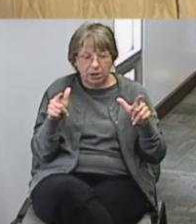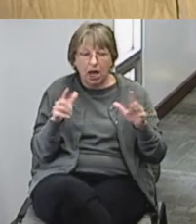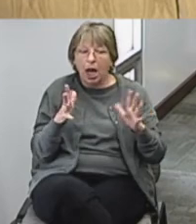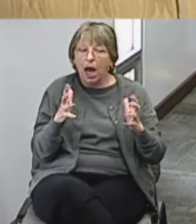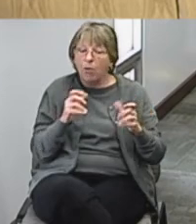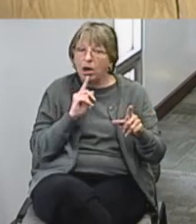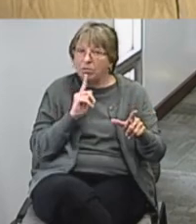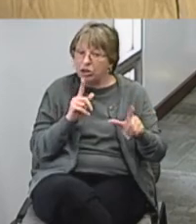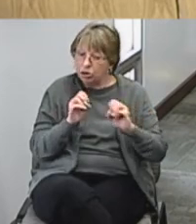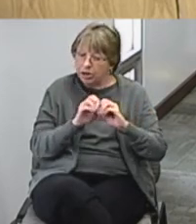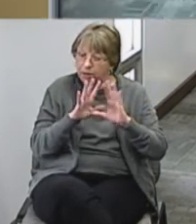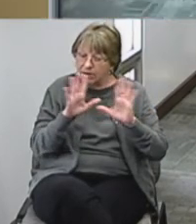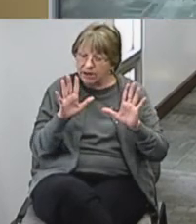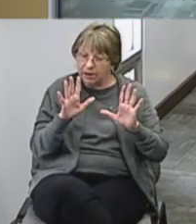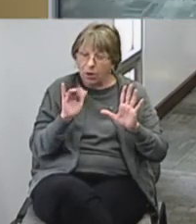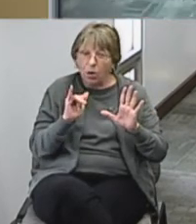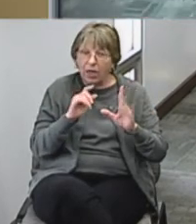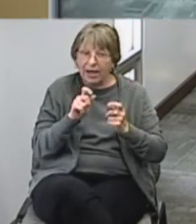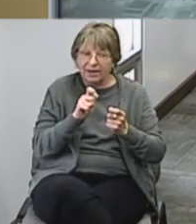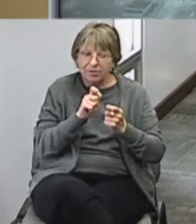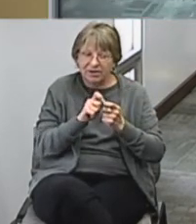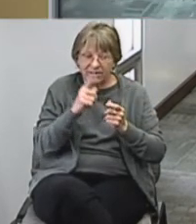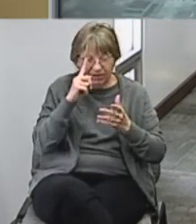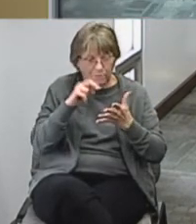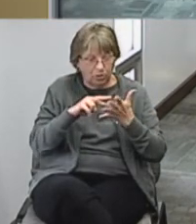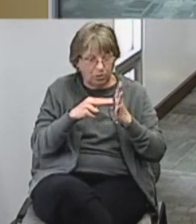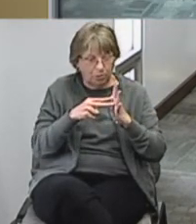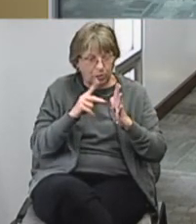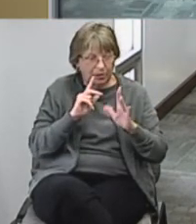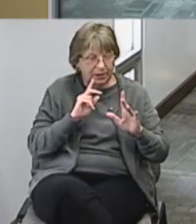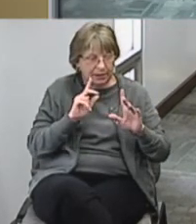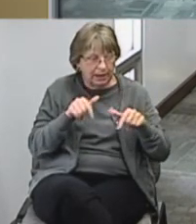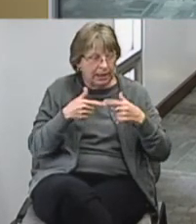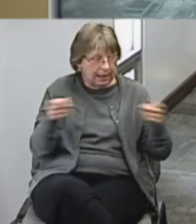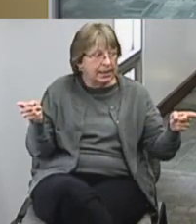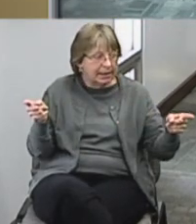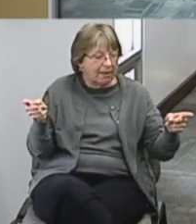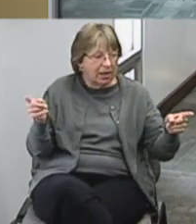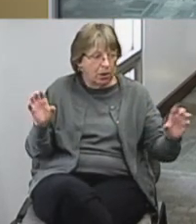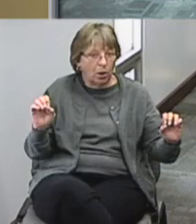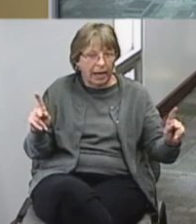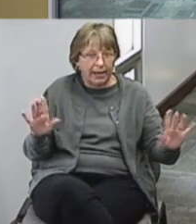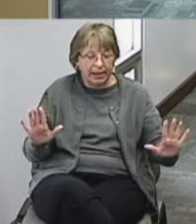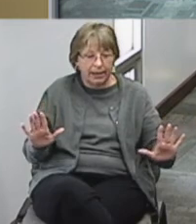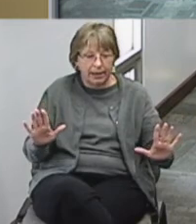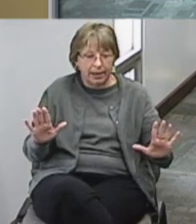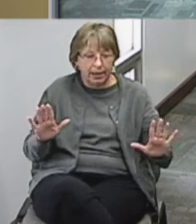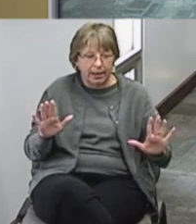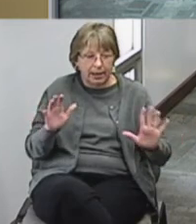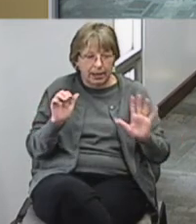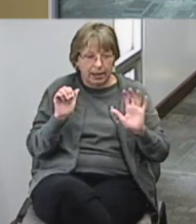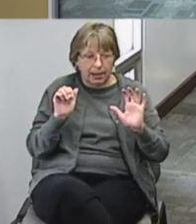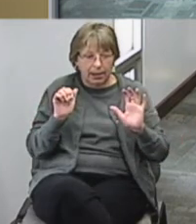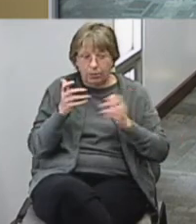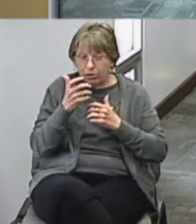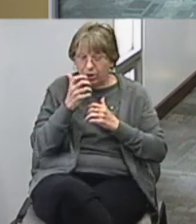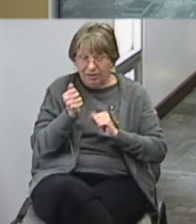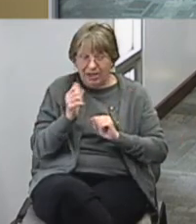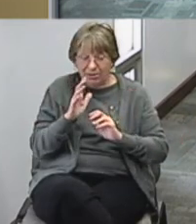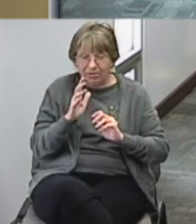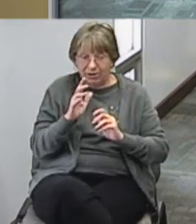wanted to make sure we're clear on Oh, that. that is specific to the purpose statement The purpose alone. statement, Okay. right. All right. So- Would you be interested in